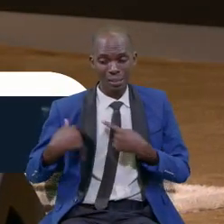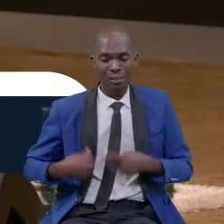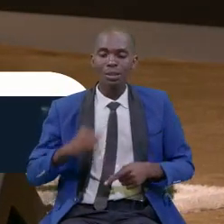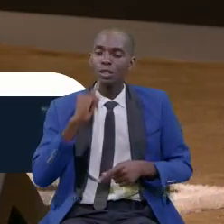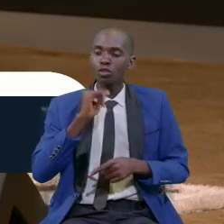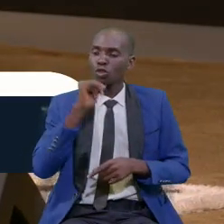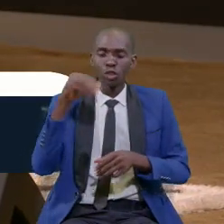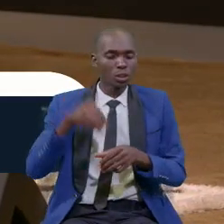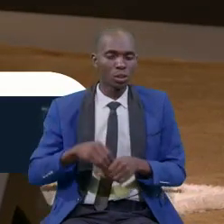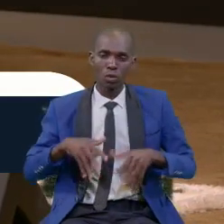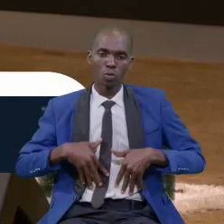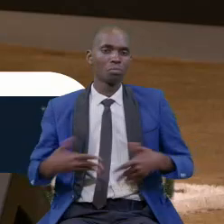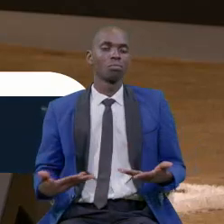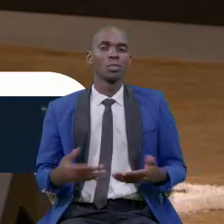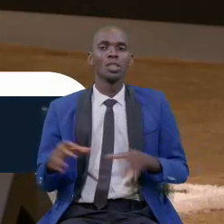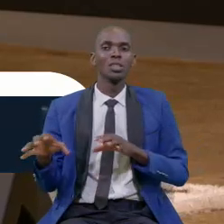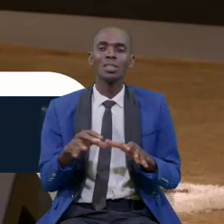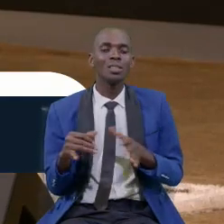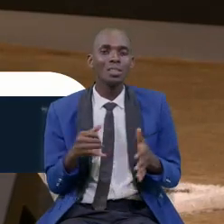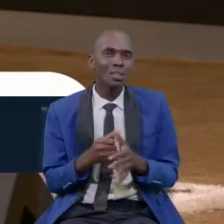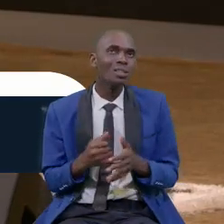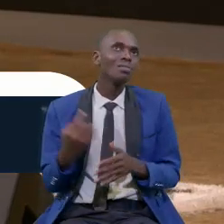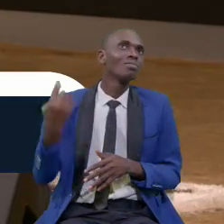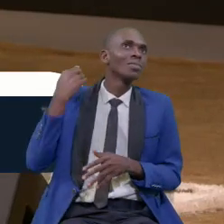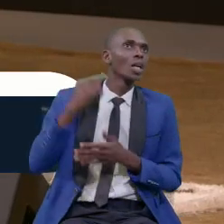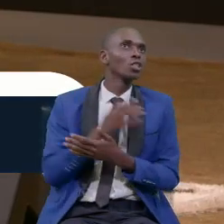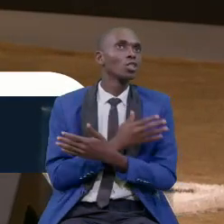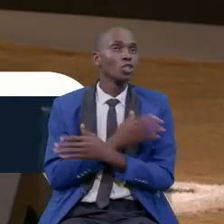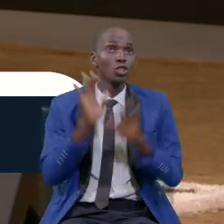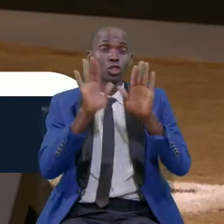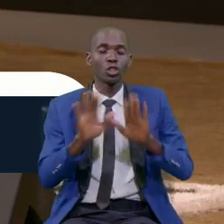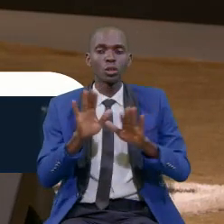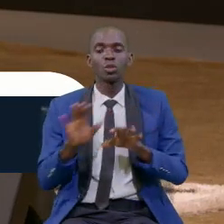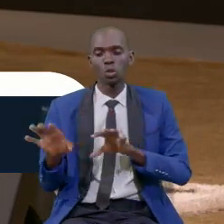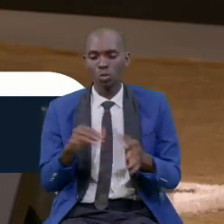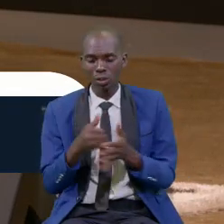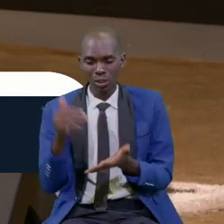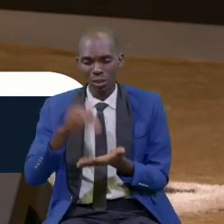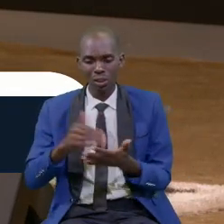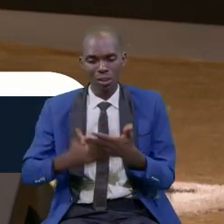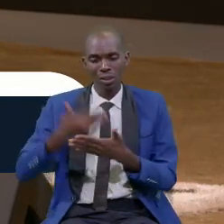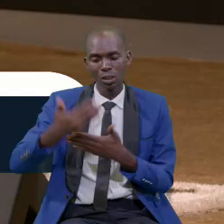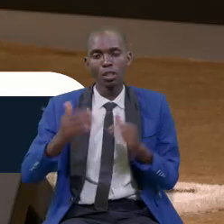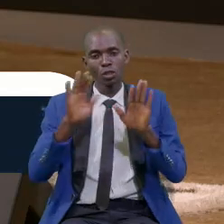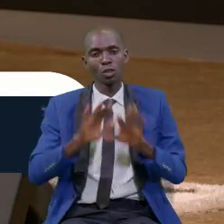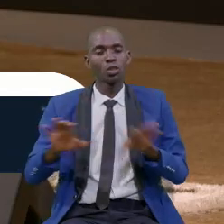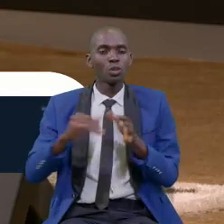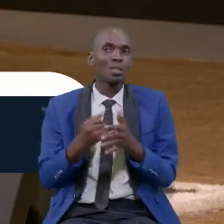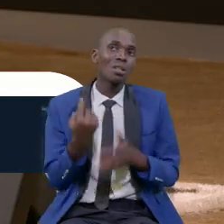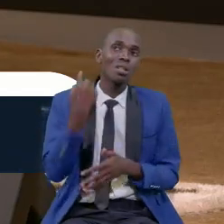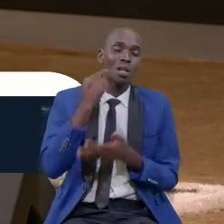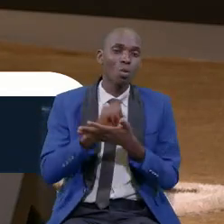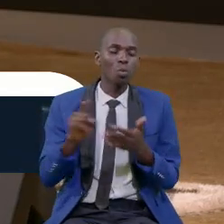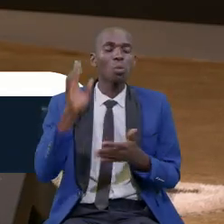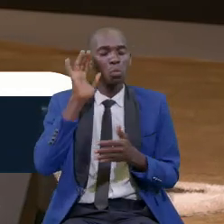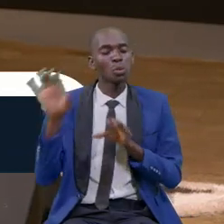it by rote. They did it last Sunday. They're going to do it next Sunday. They did it last week. They're going to do it